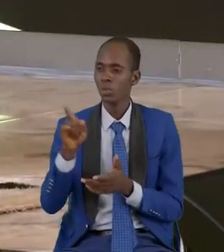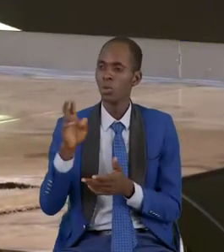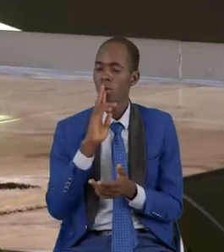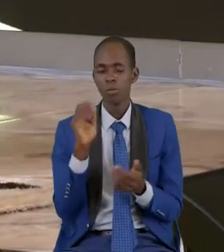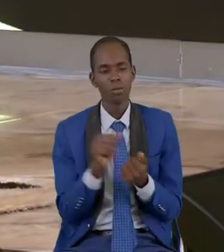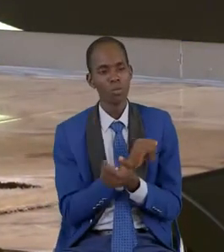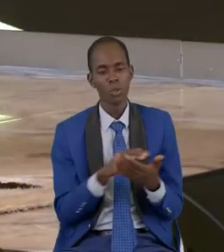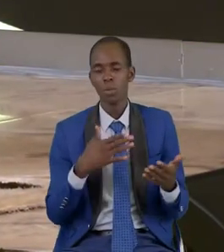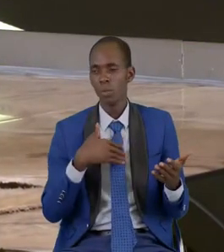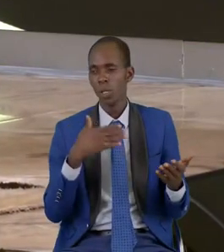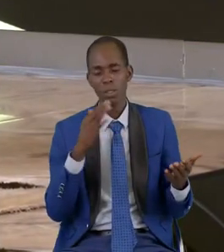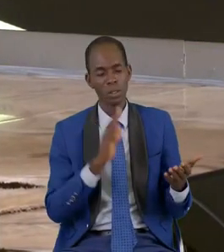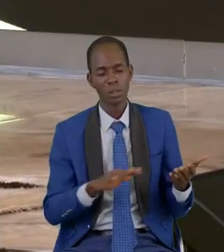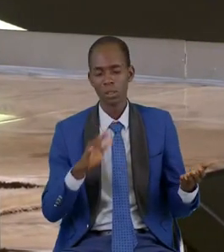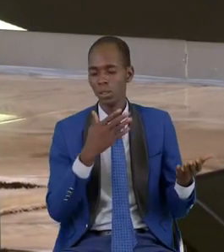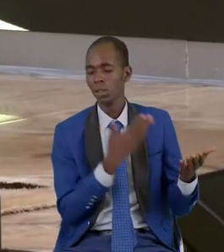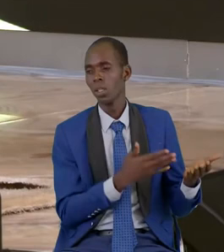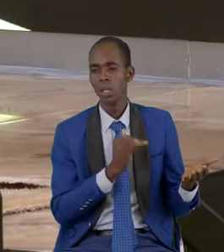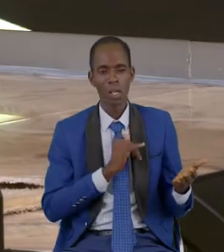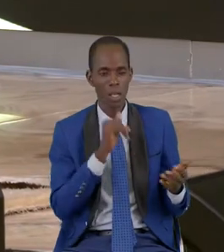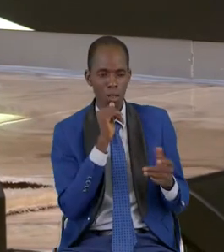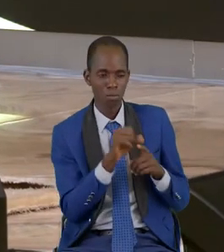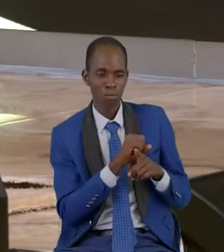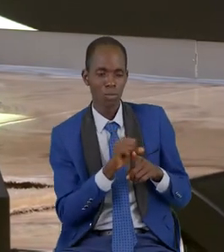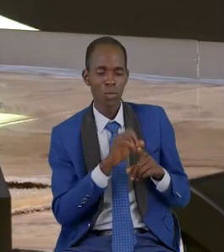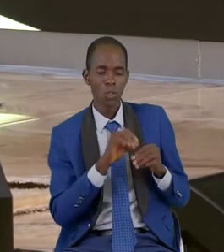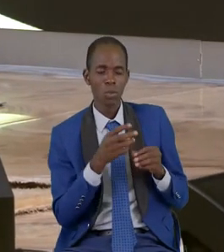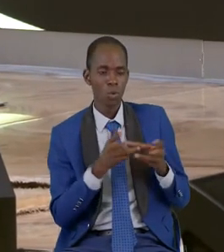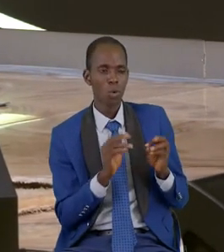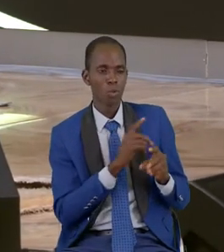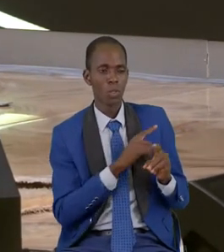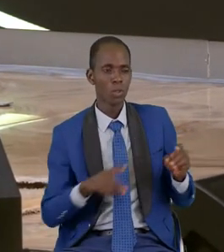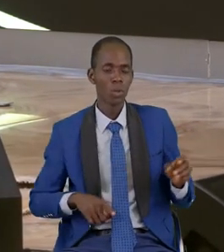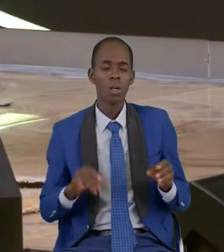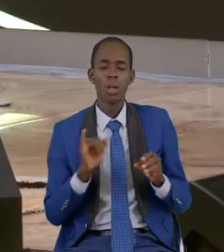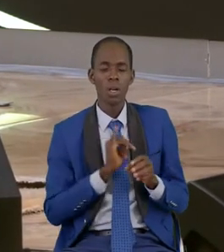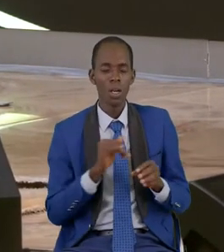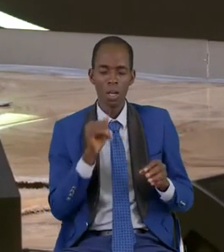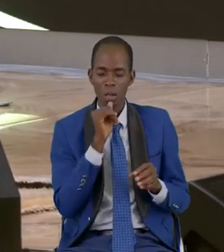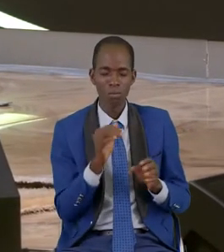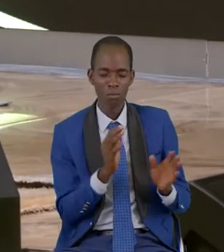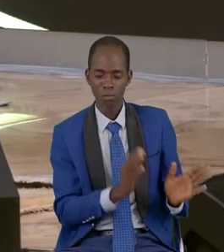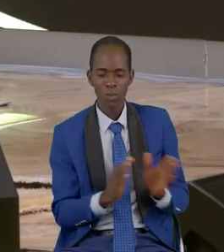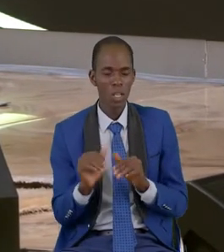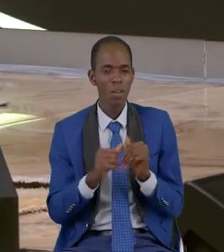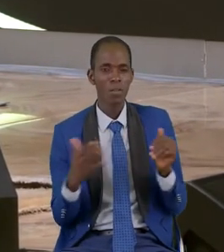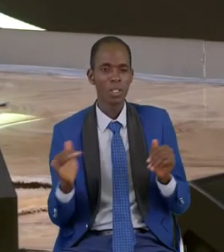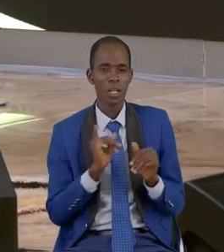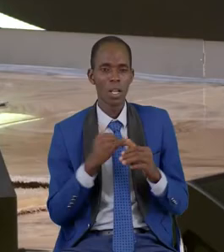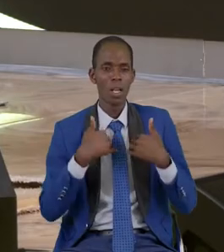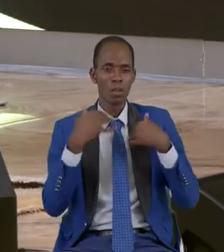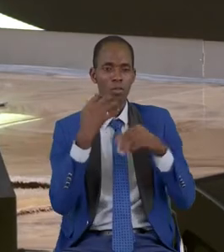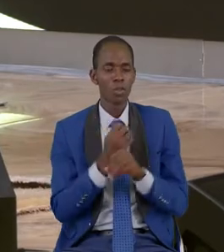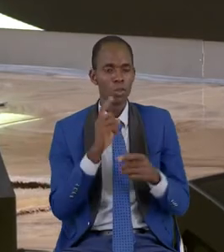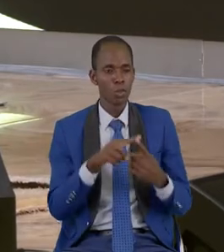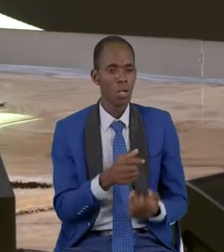I'm bringing him up in the way of the Lord. I'm spending everything I've got to help him to be educated and also to